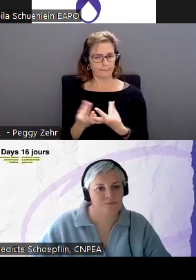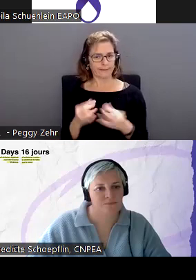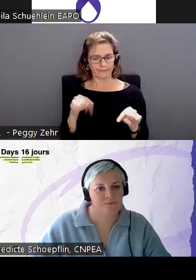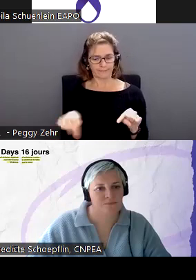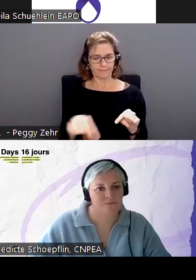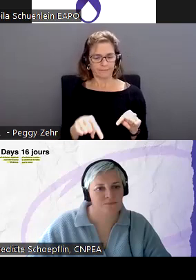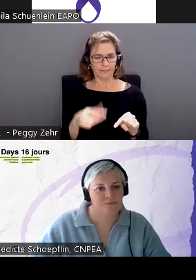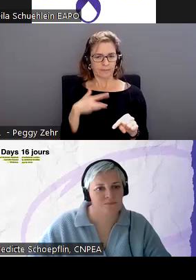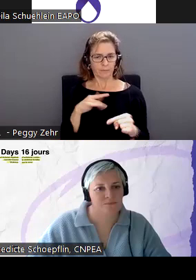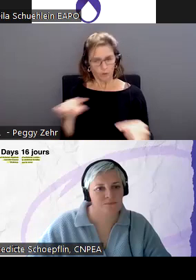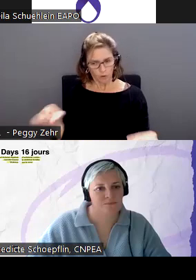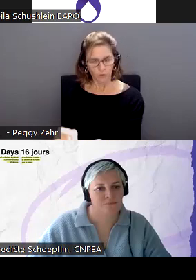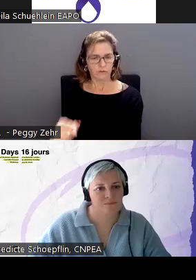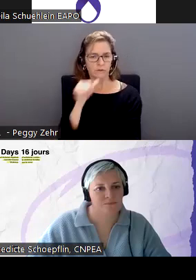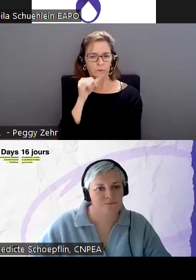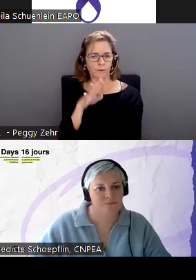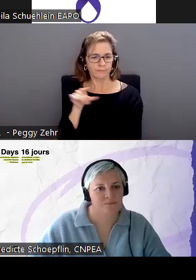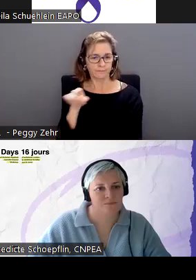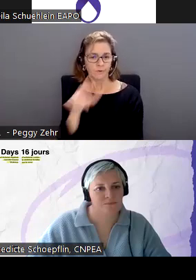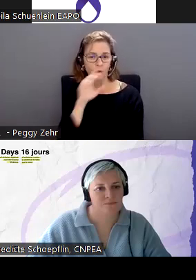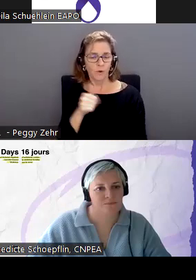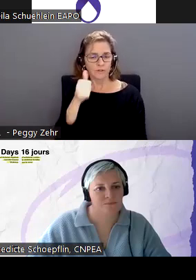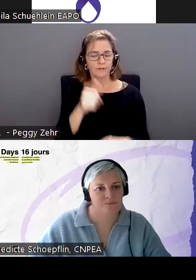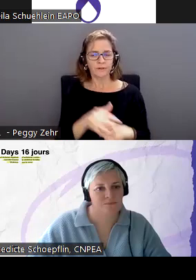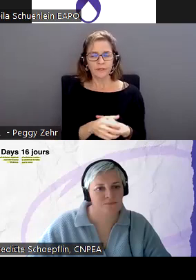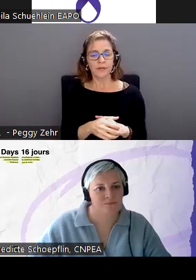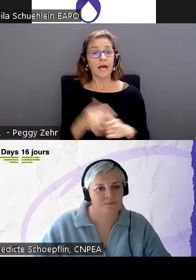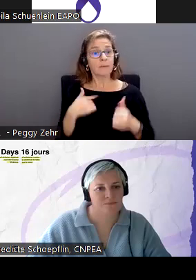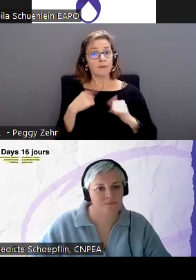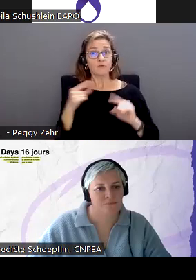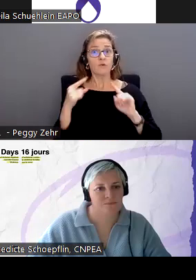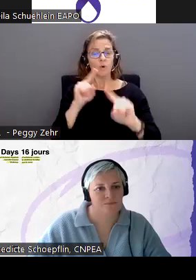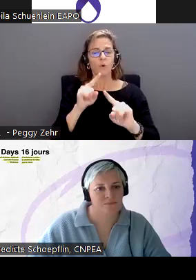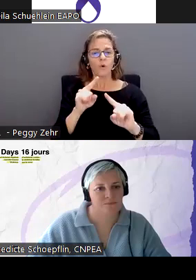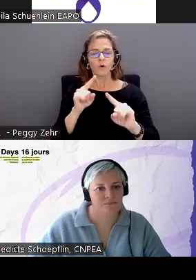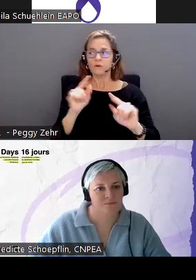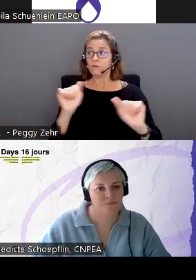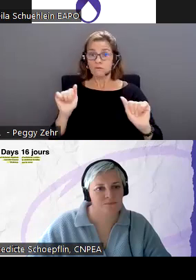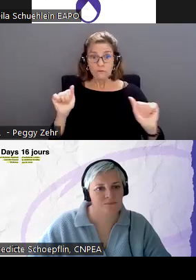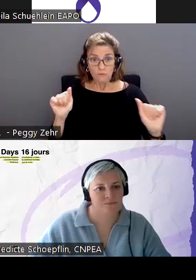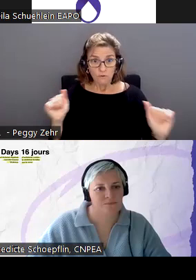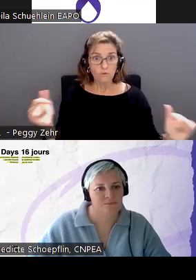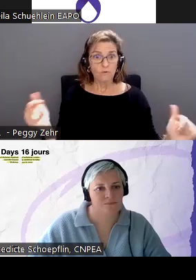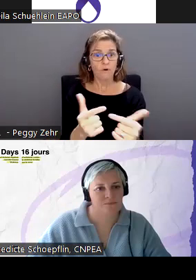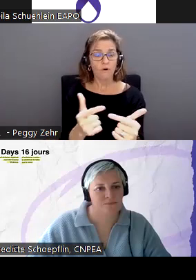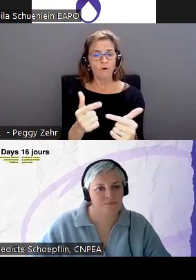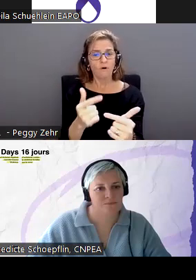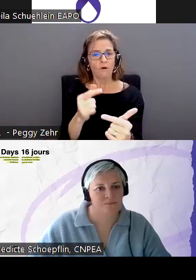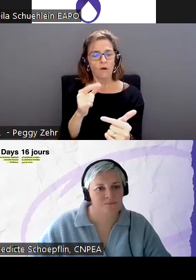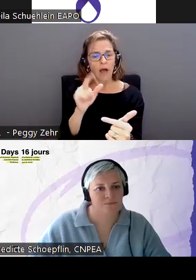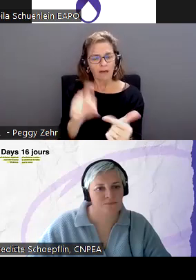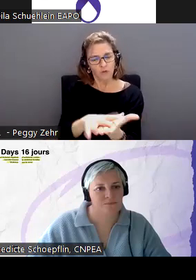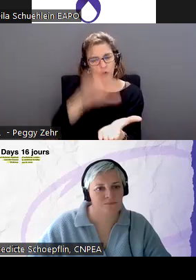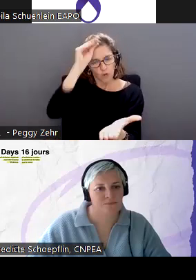the center around educating and engaging everyone on learning to recognize warning signs and risk factors.